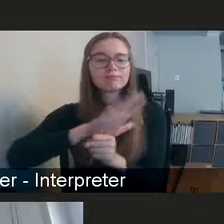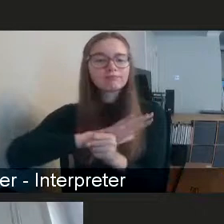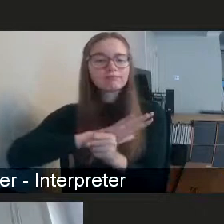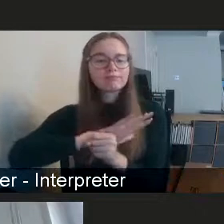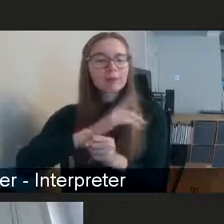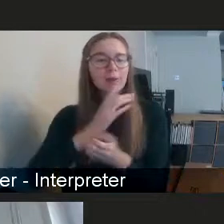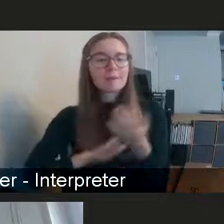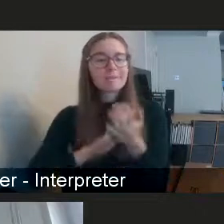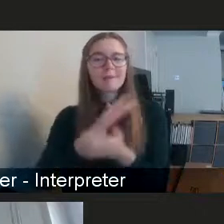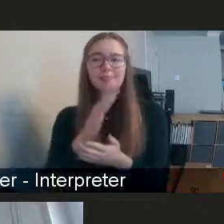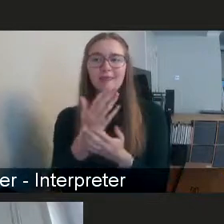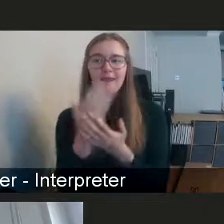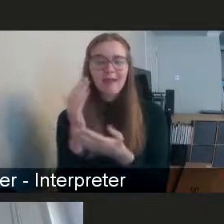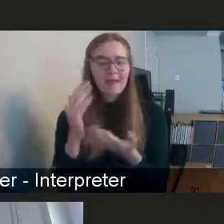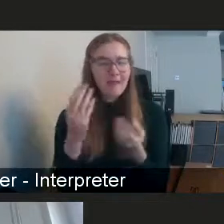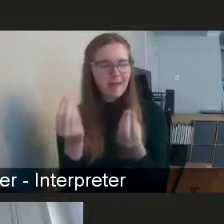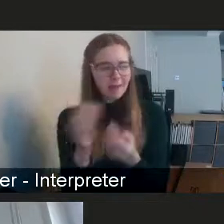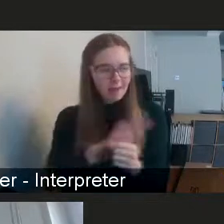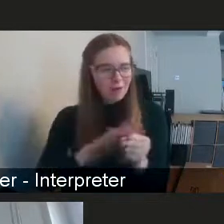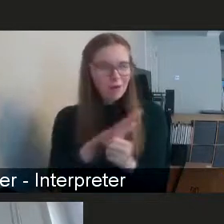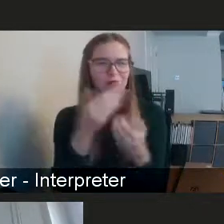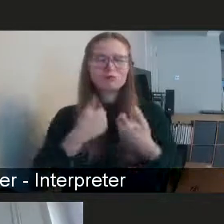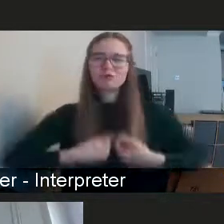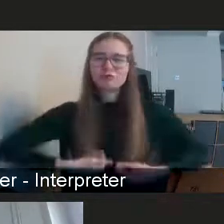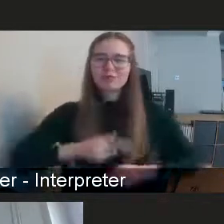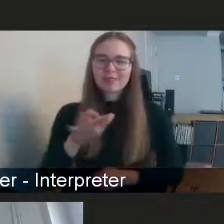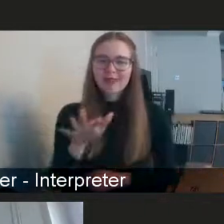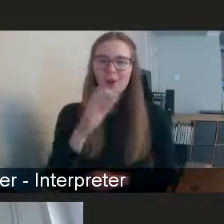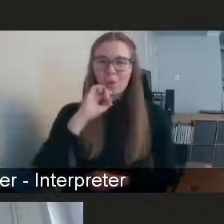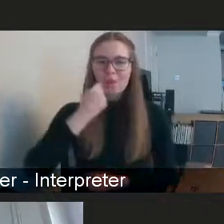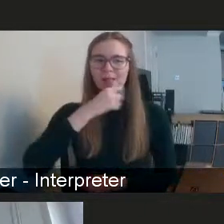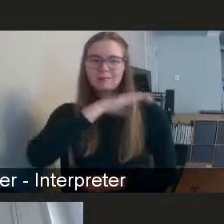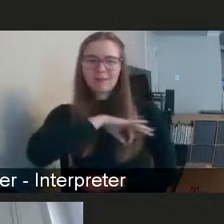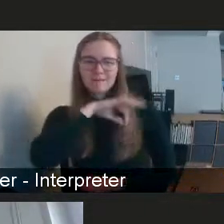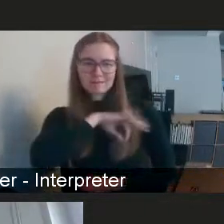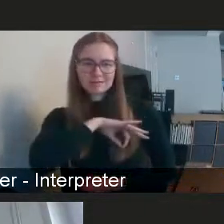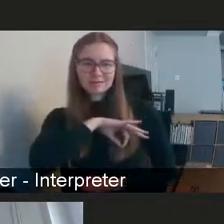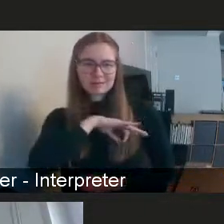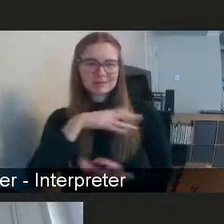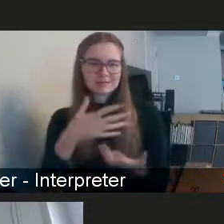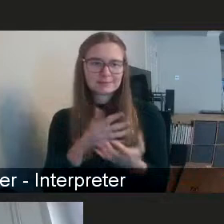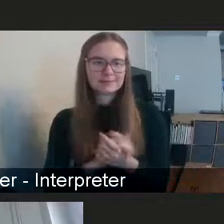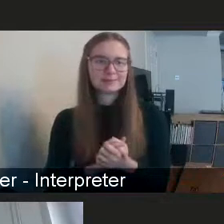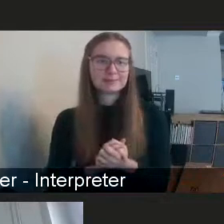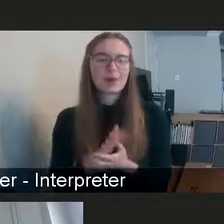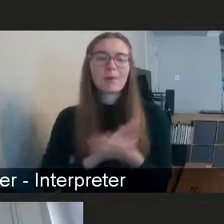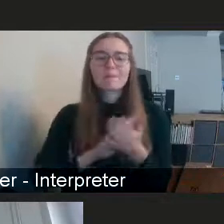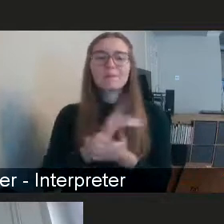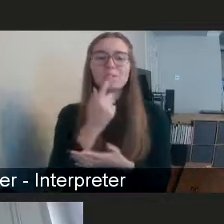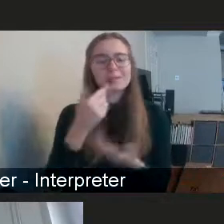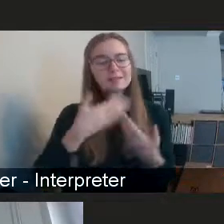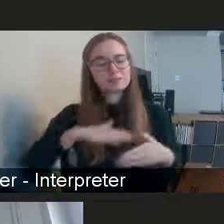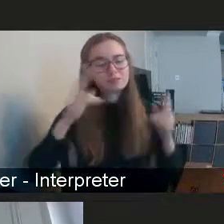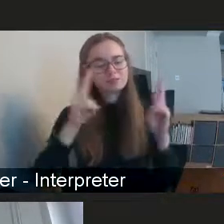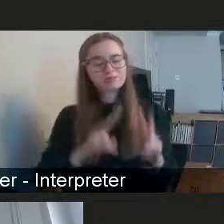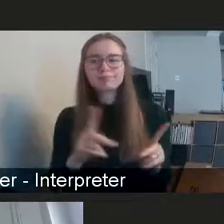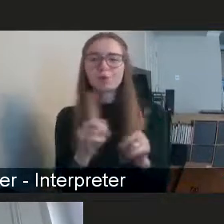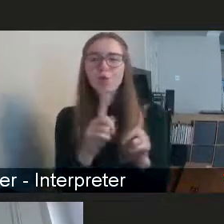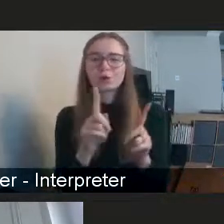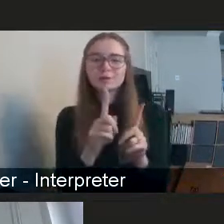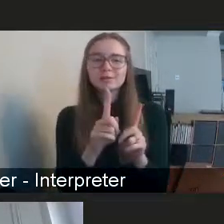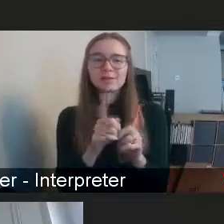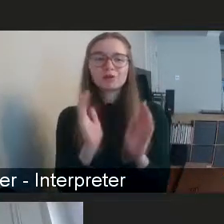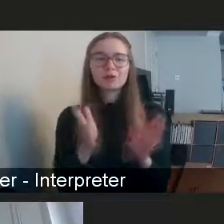areas that are rich in those, they will benefit. And in that case, what we need to look at it is also not a